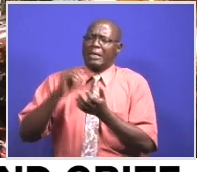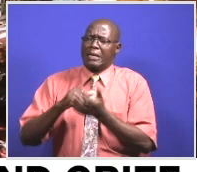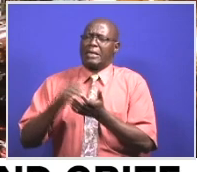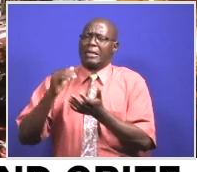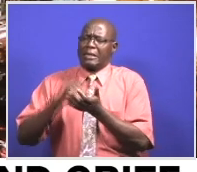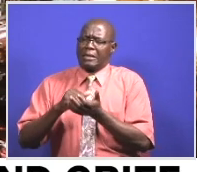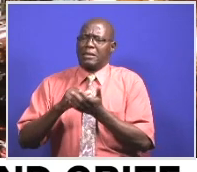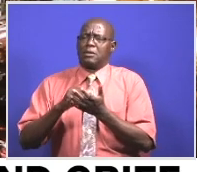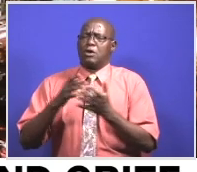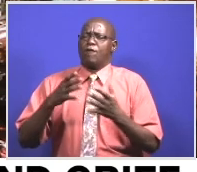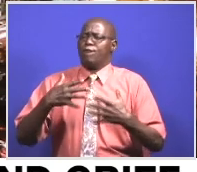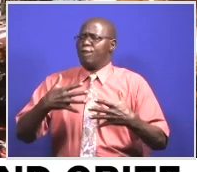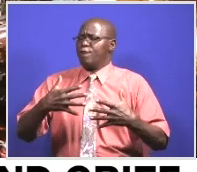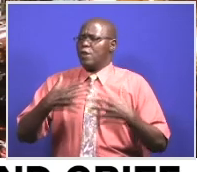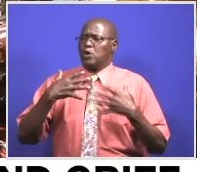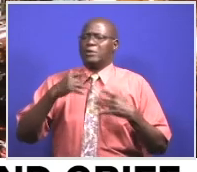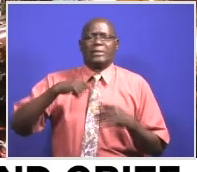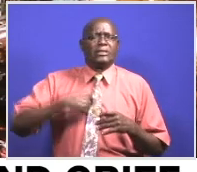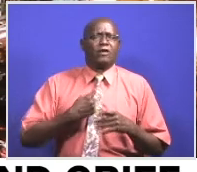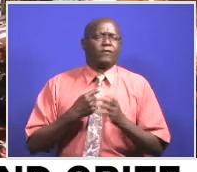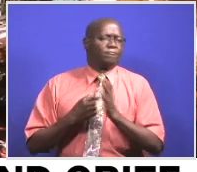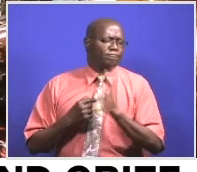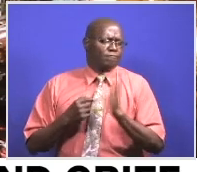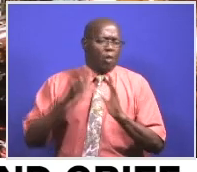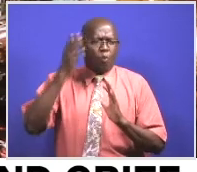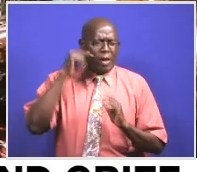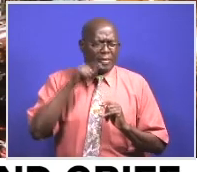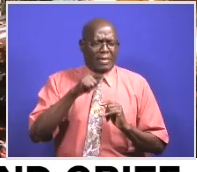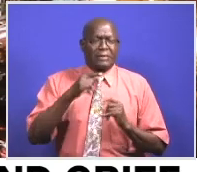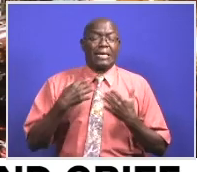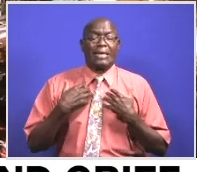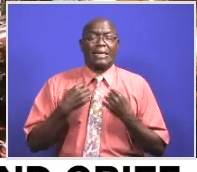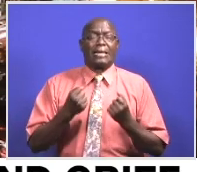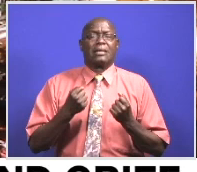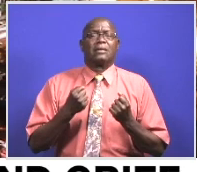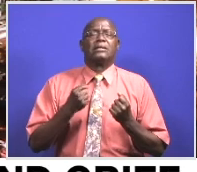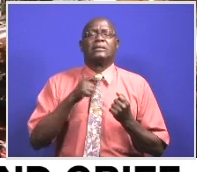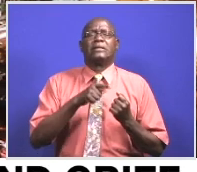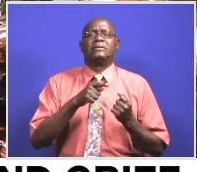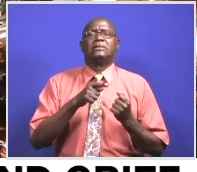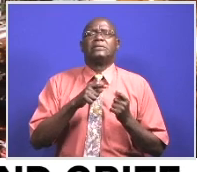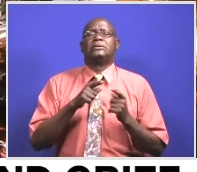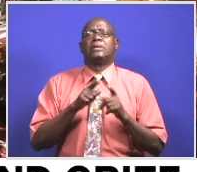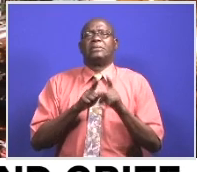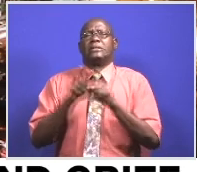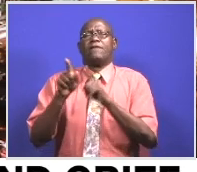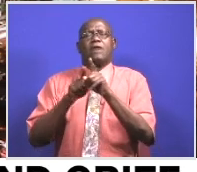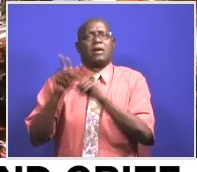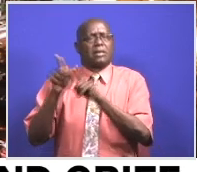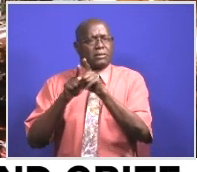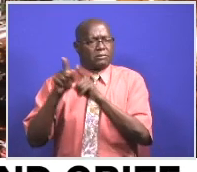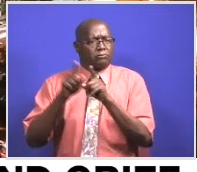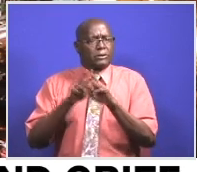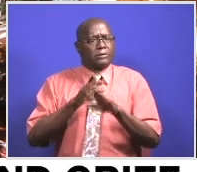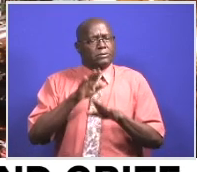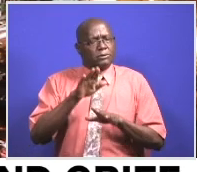yourself because healing is a journey, step by step. You get it? Mm. But you will reach on